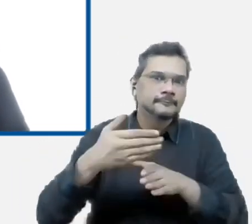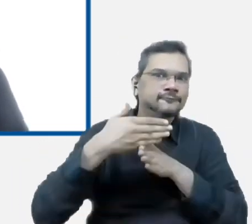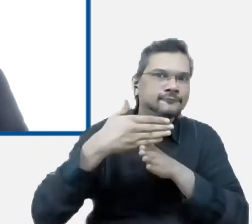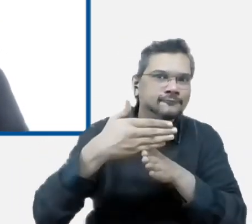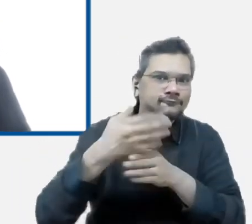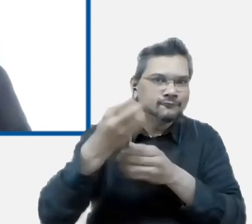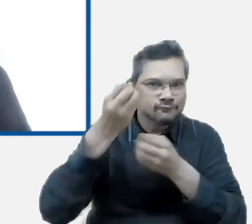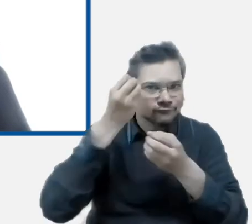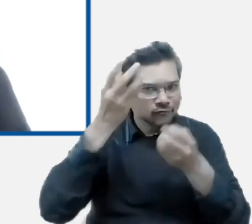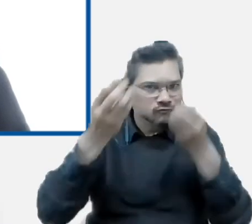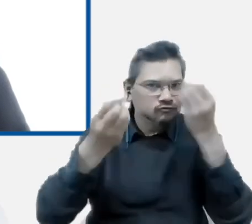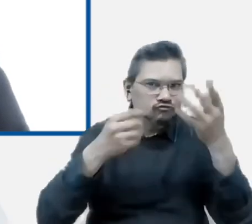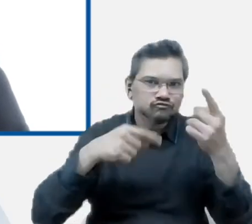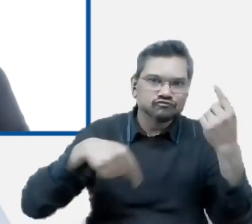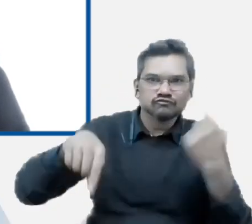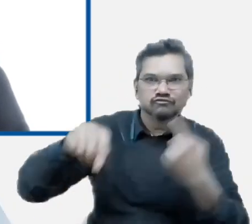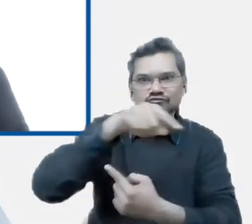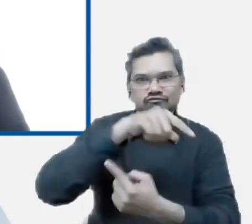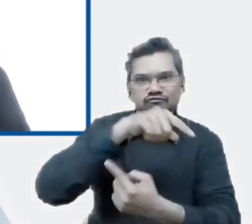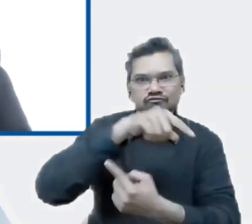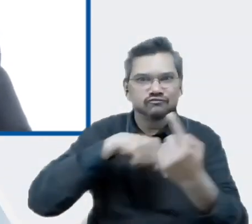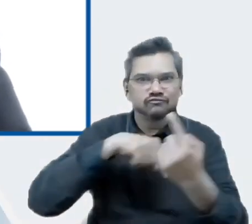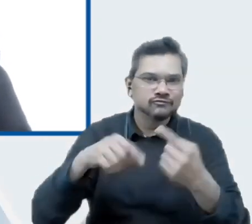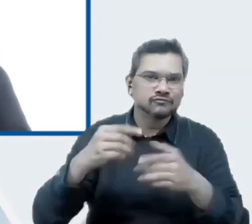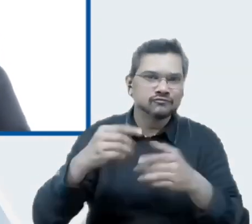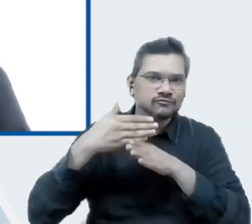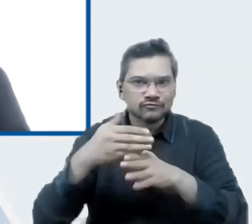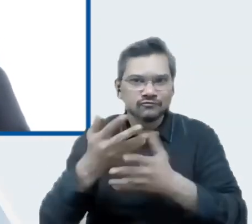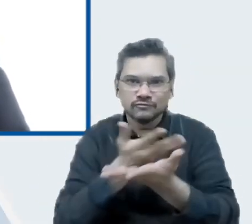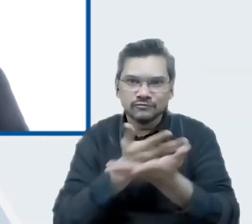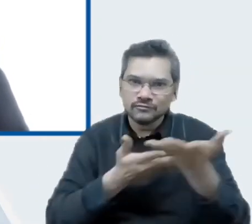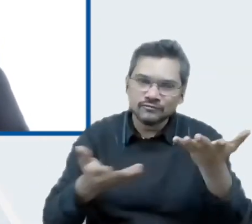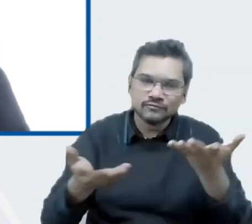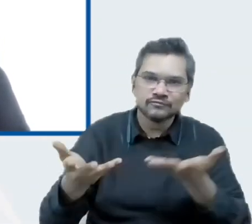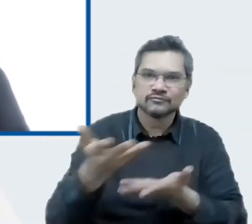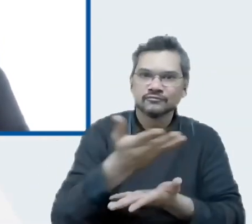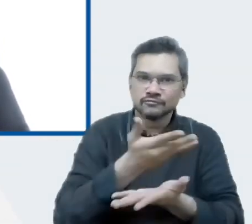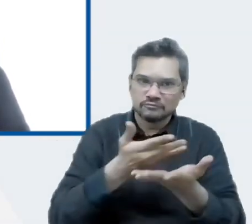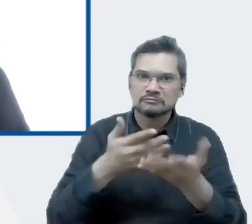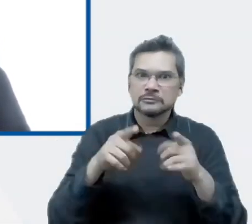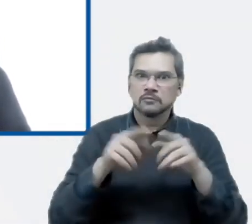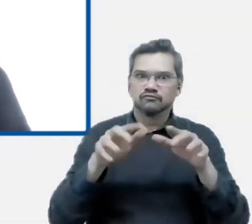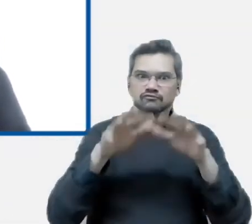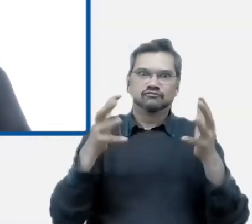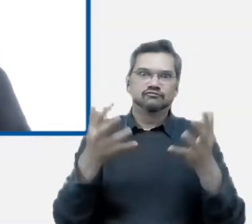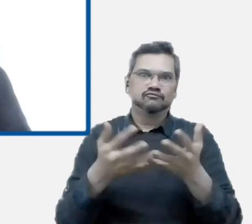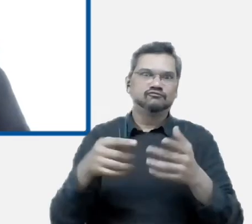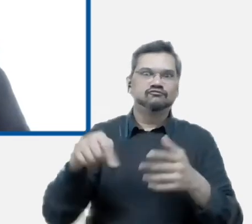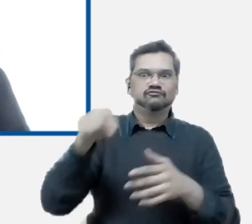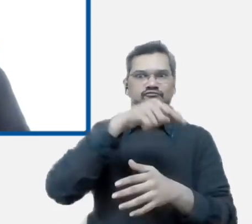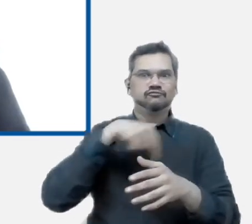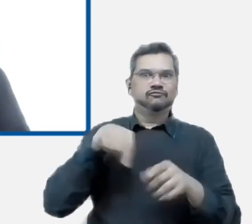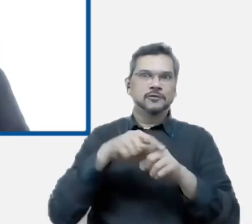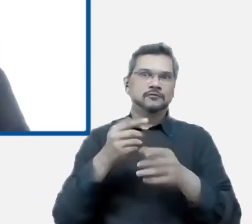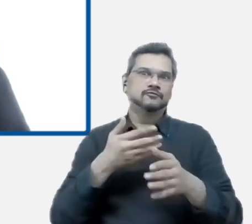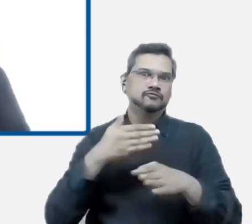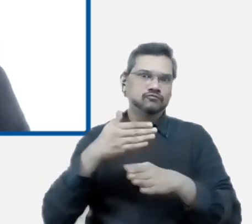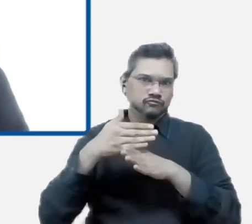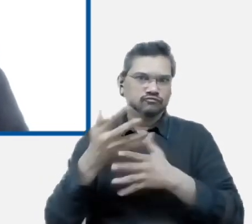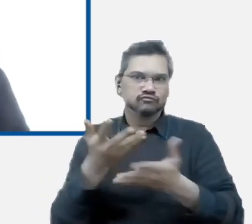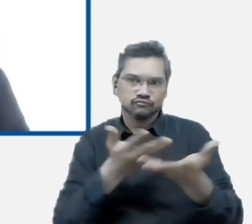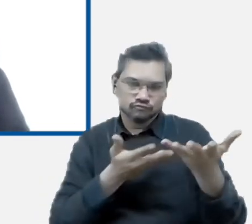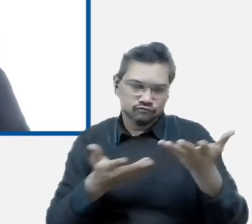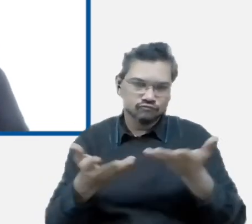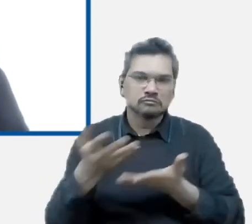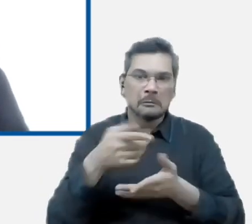to more, for example, gauging station data and some others, which requires a special protocol to be signed with